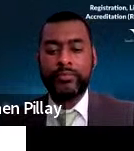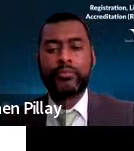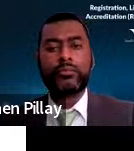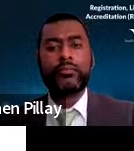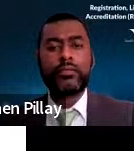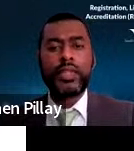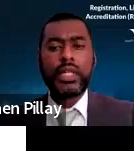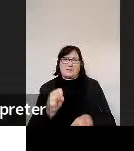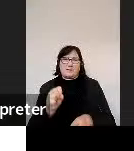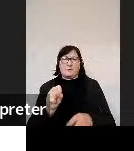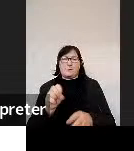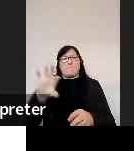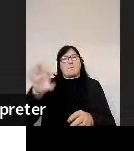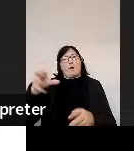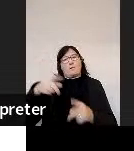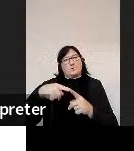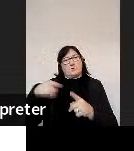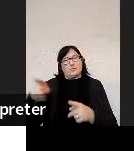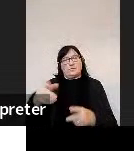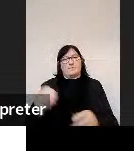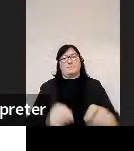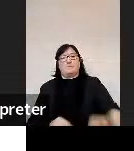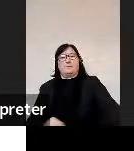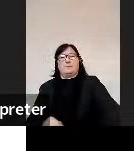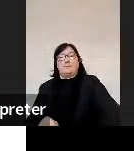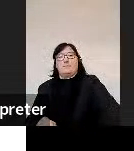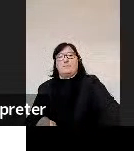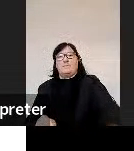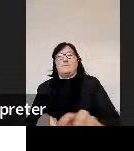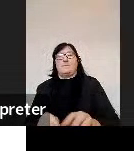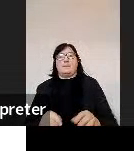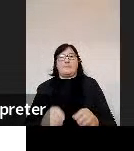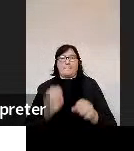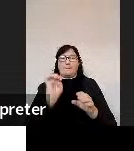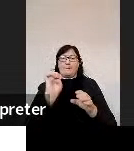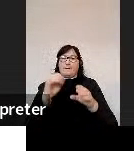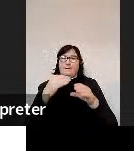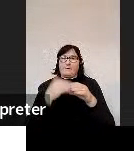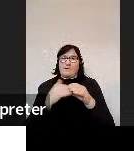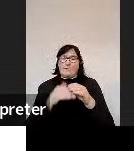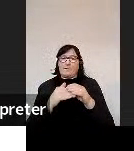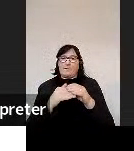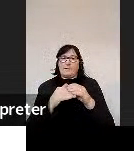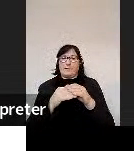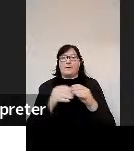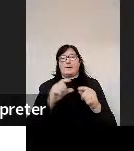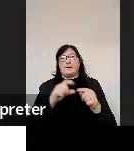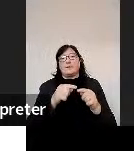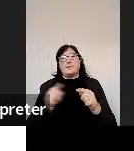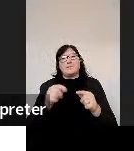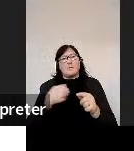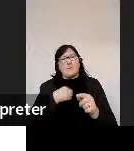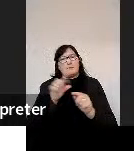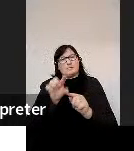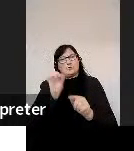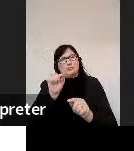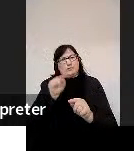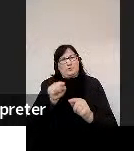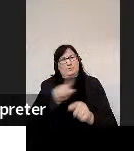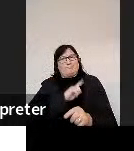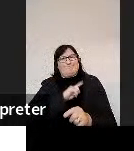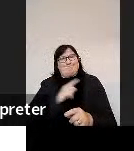end. The e-filing channel is obviously the preferred channel, as it's a self-service